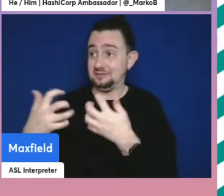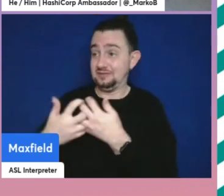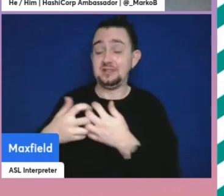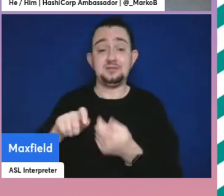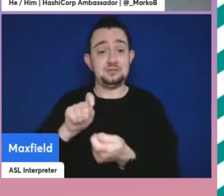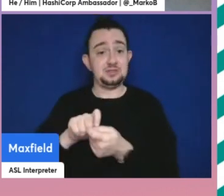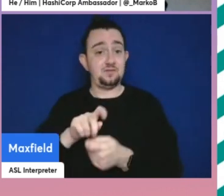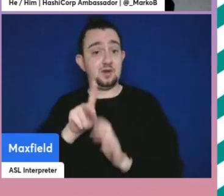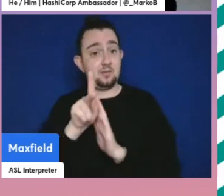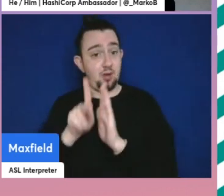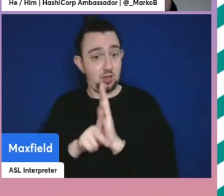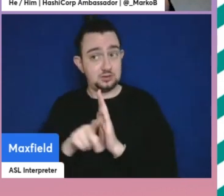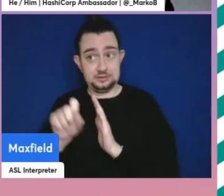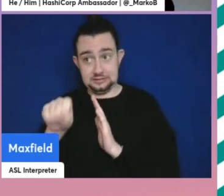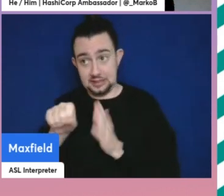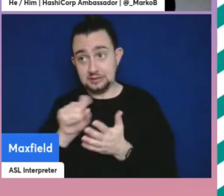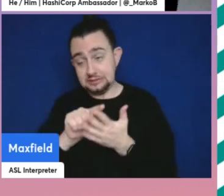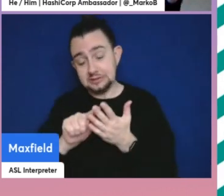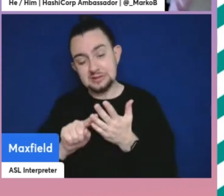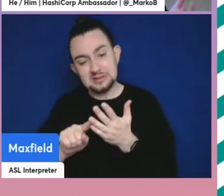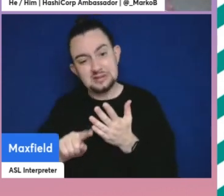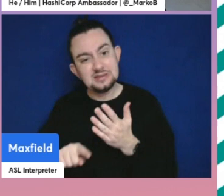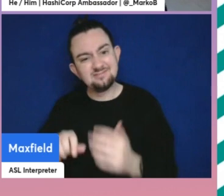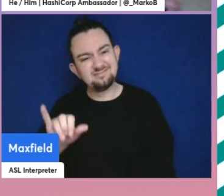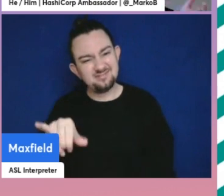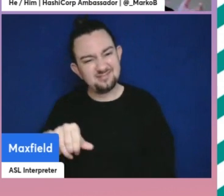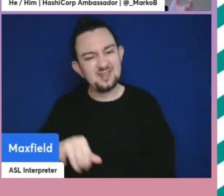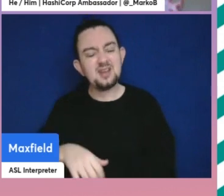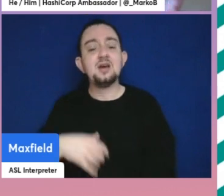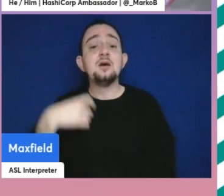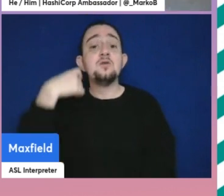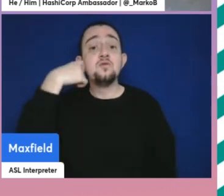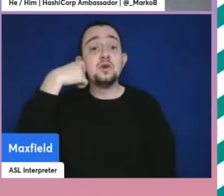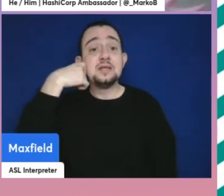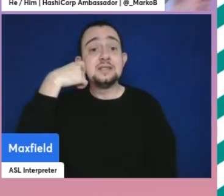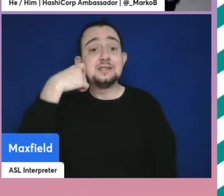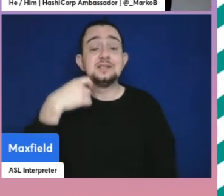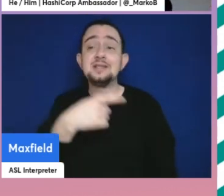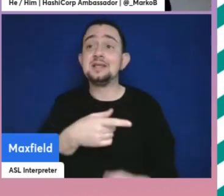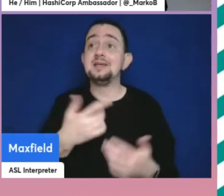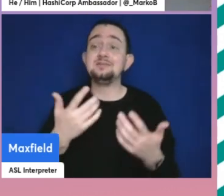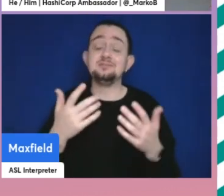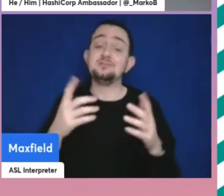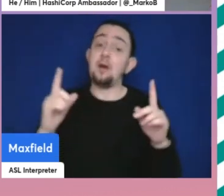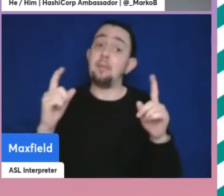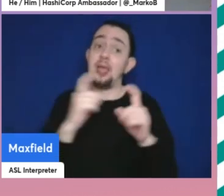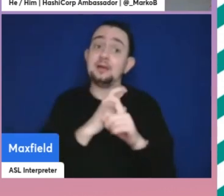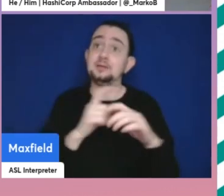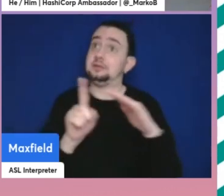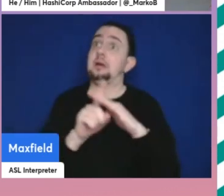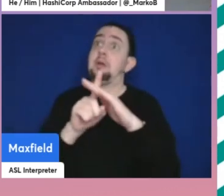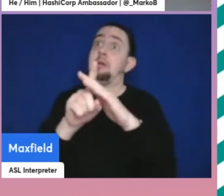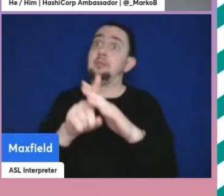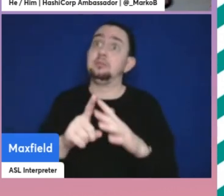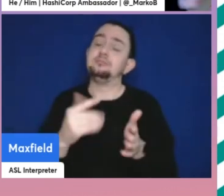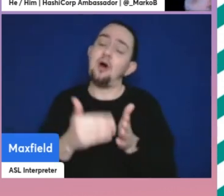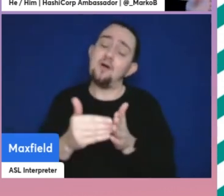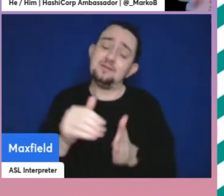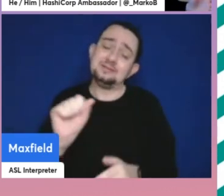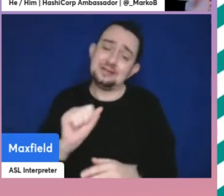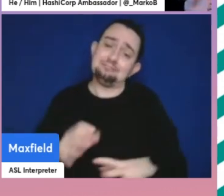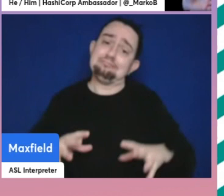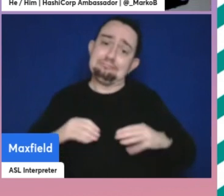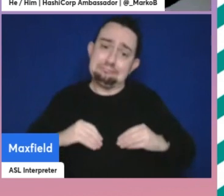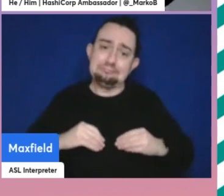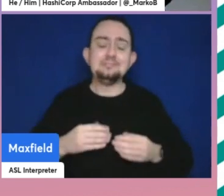that? And, even though lately the name of the game is usually complexity, the usual aim, what we've seen working